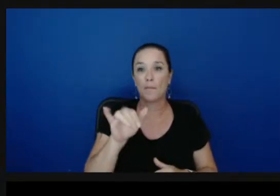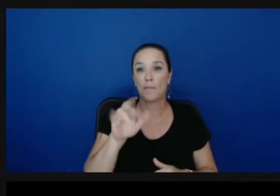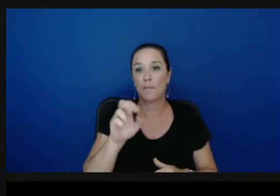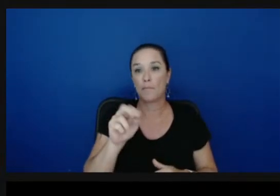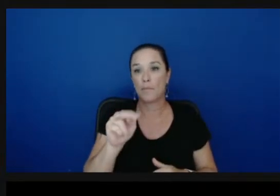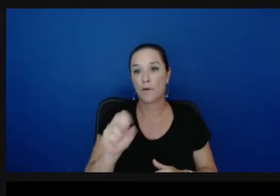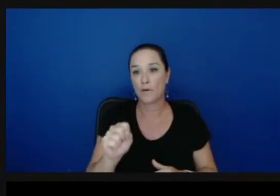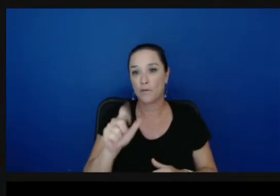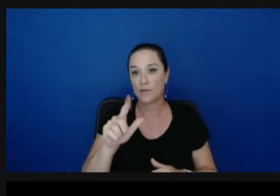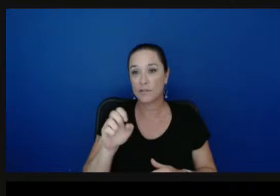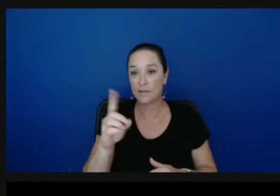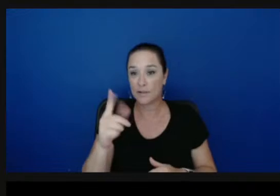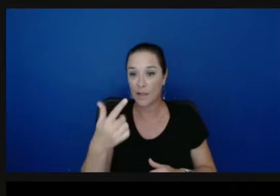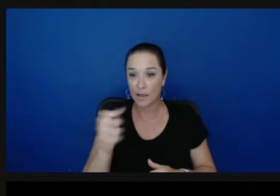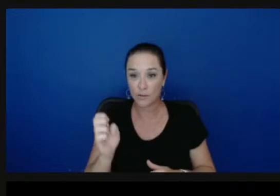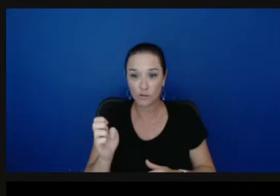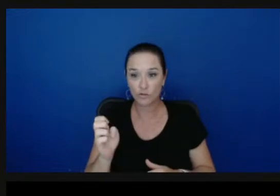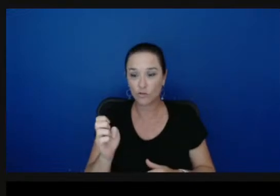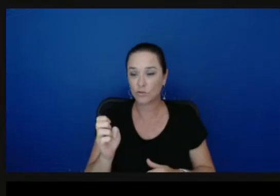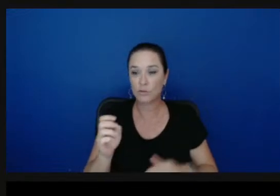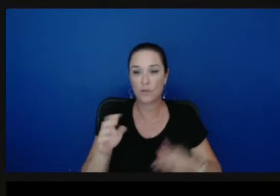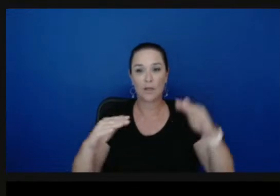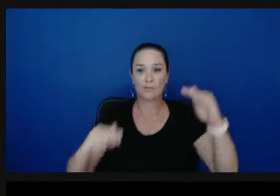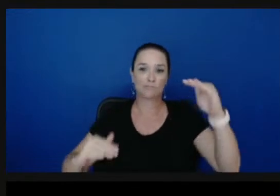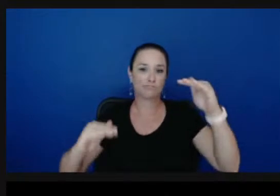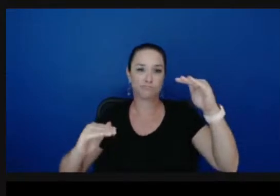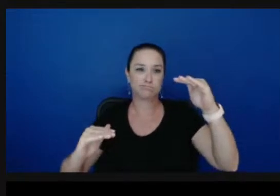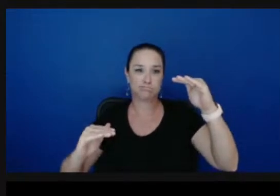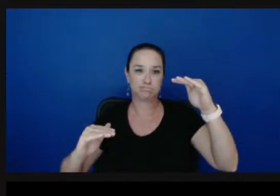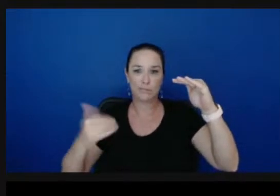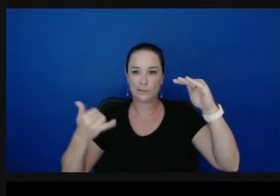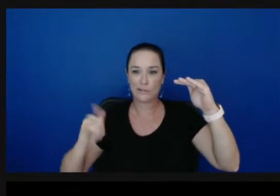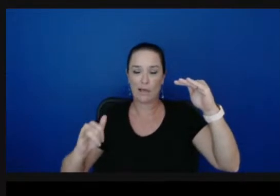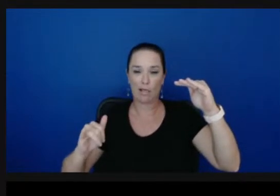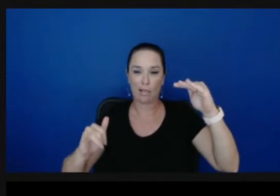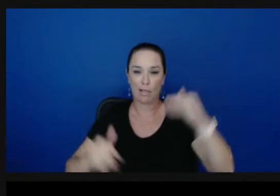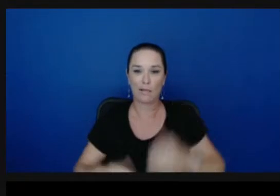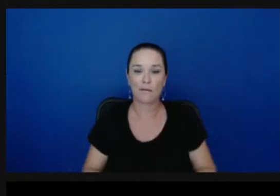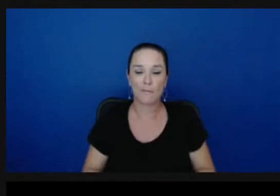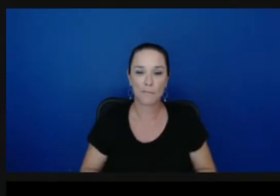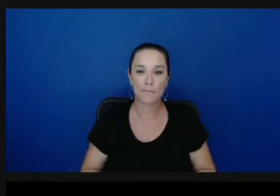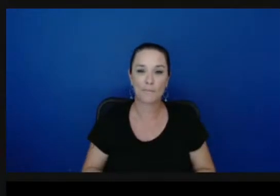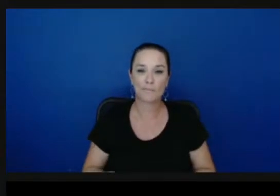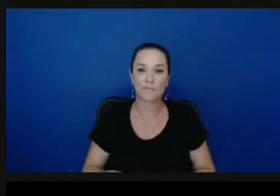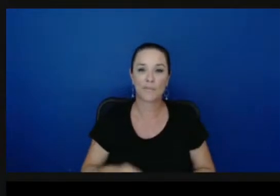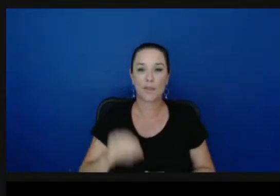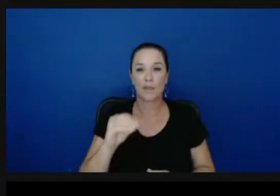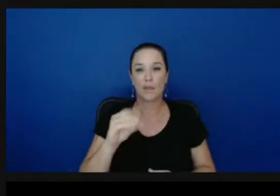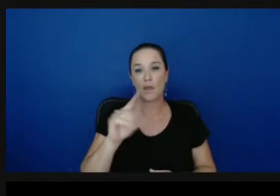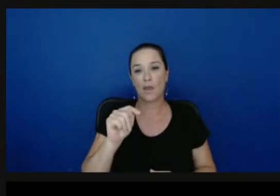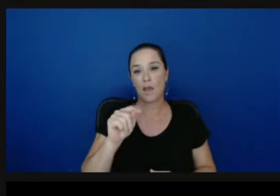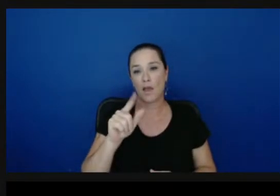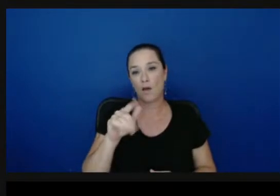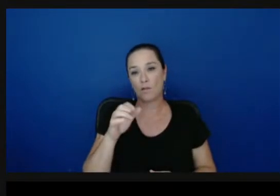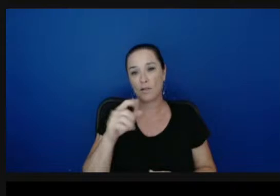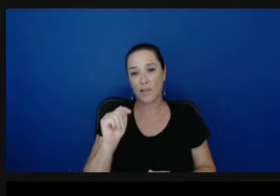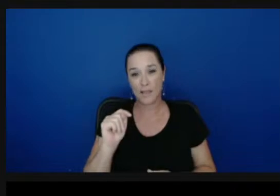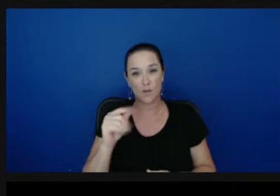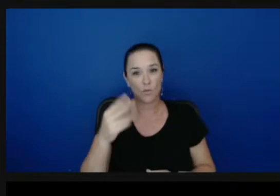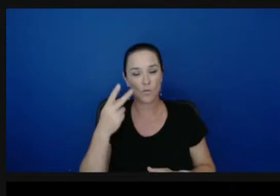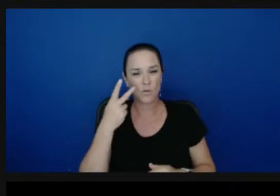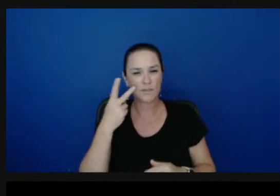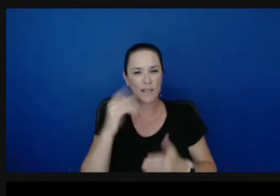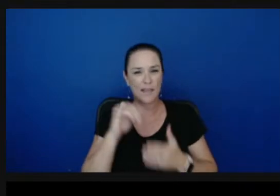nowhere near as close to that vertical recovery. At the outlet station, where we're now seeing this most quick